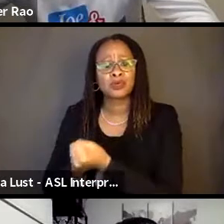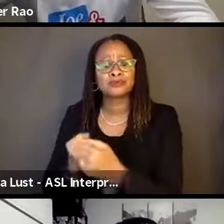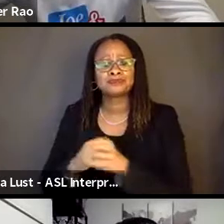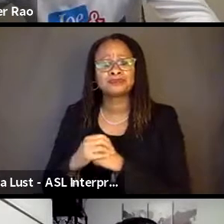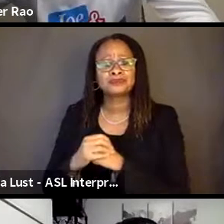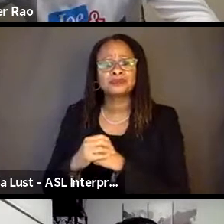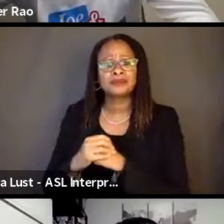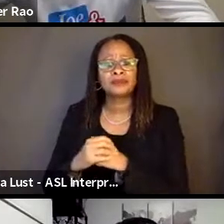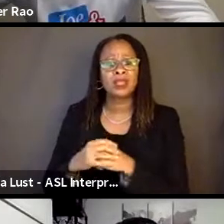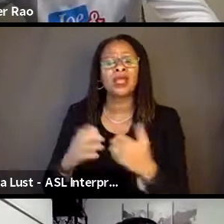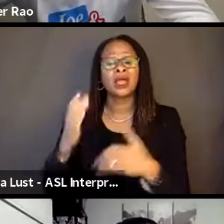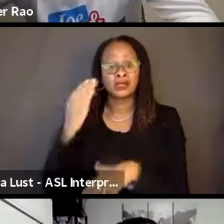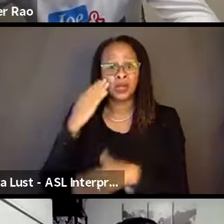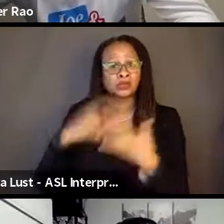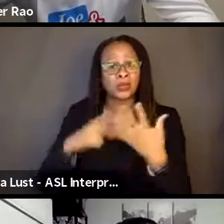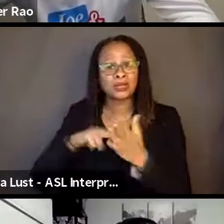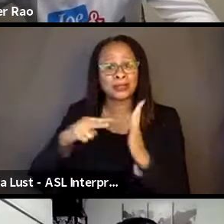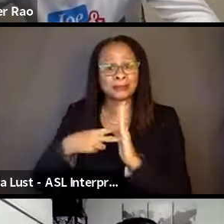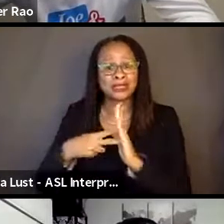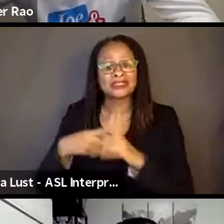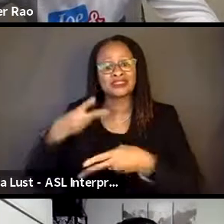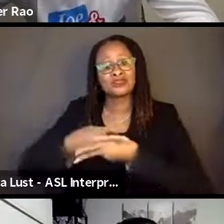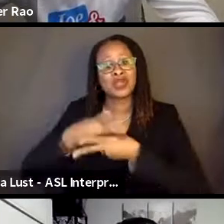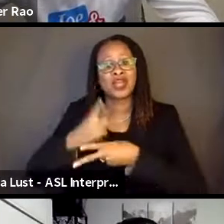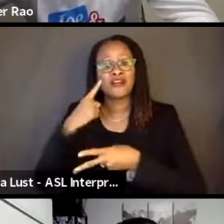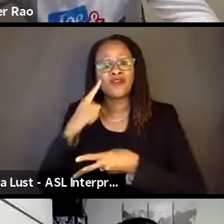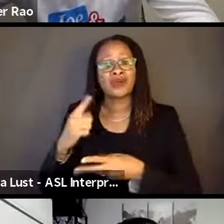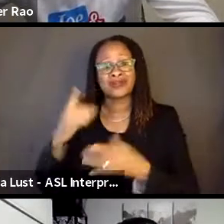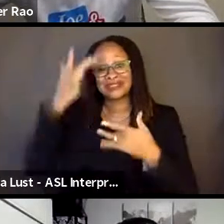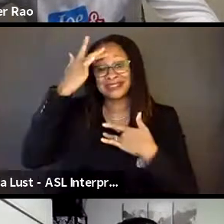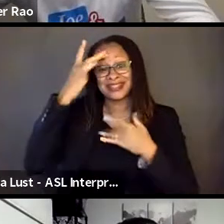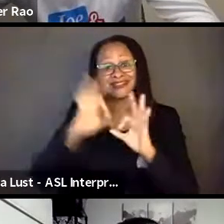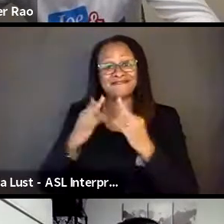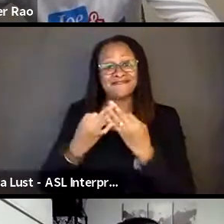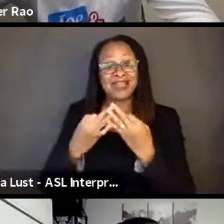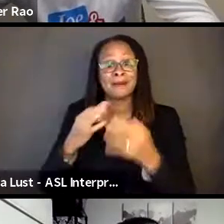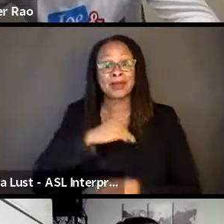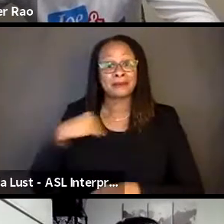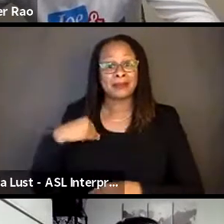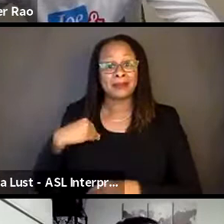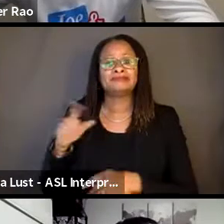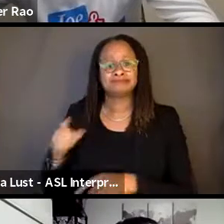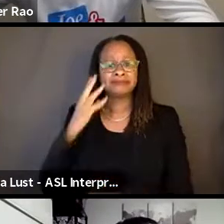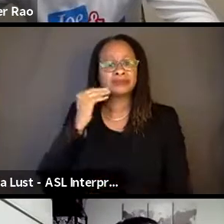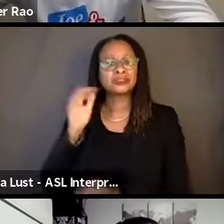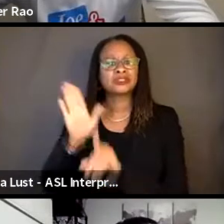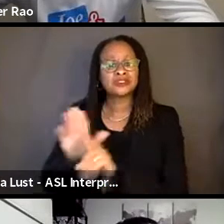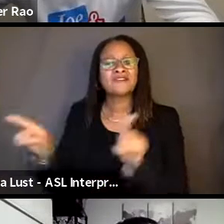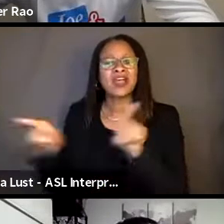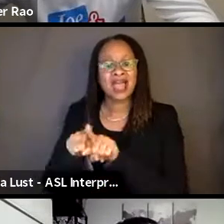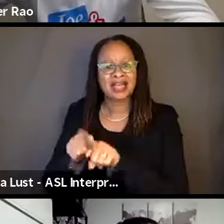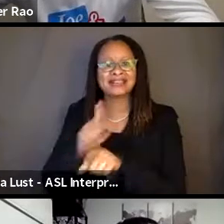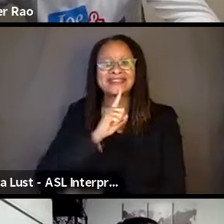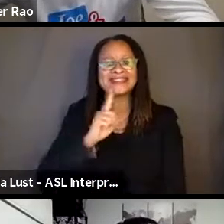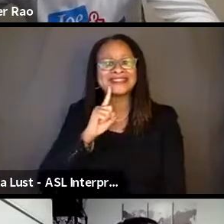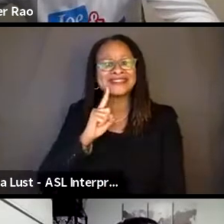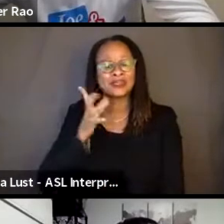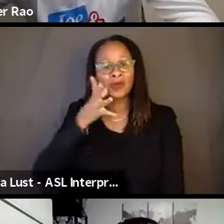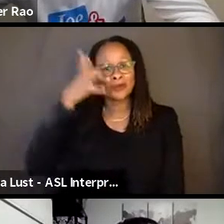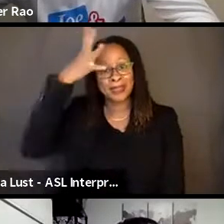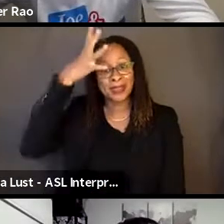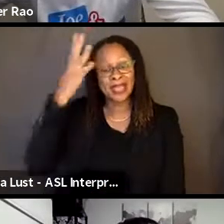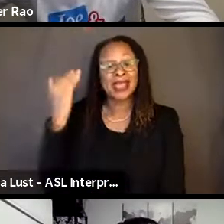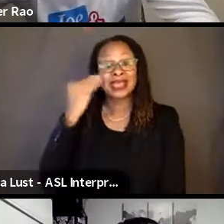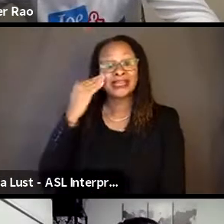what it means to care for a sick family member. He's been a single parent. Joe knows that Americans